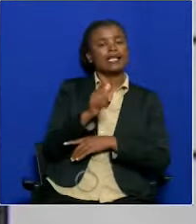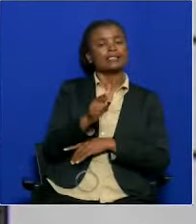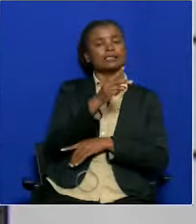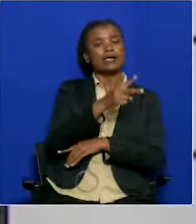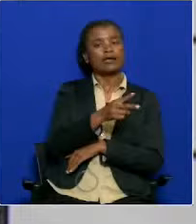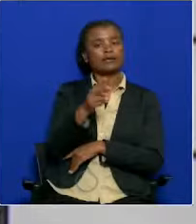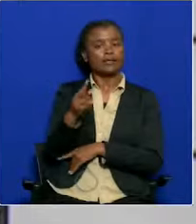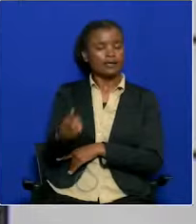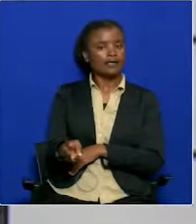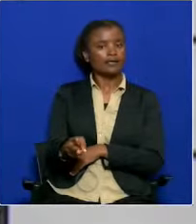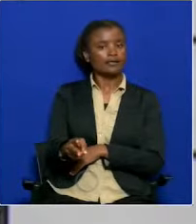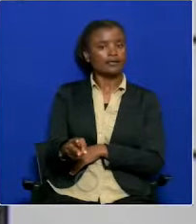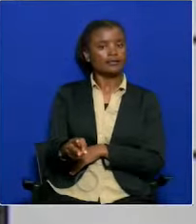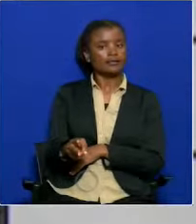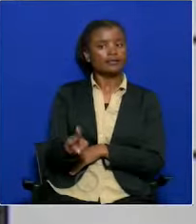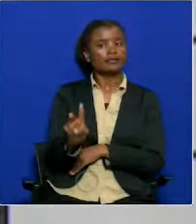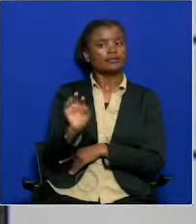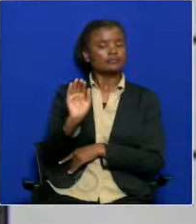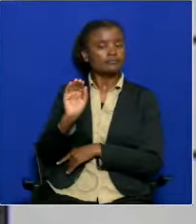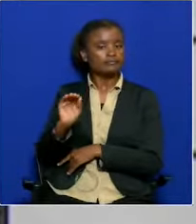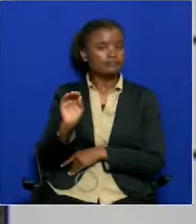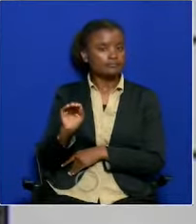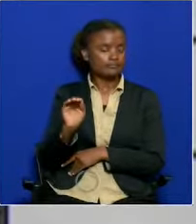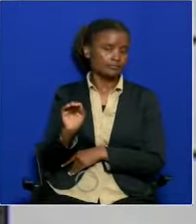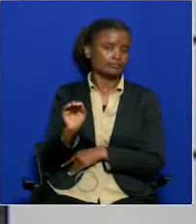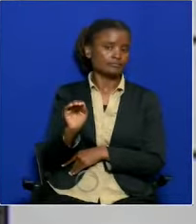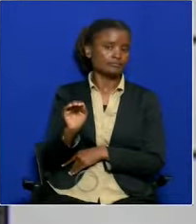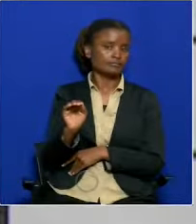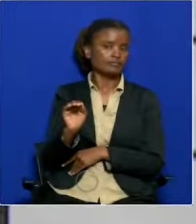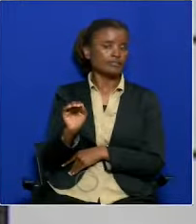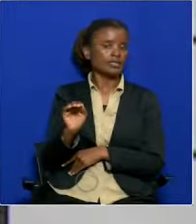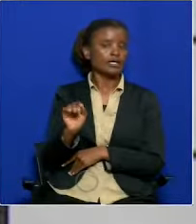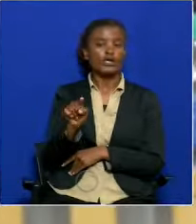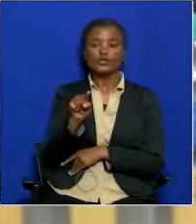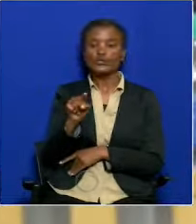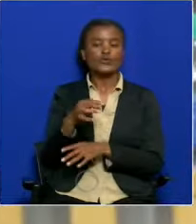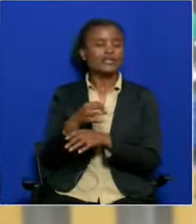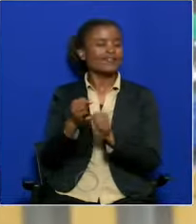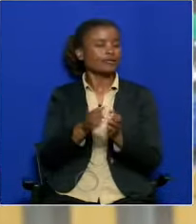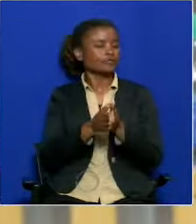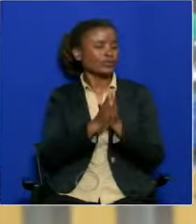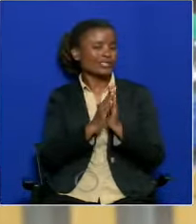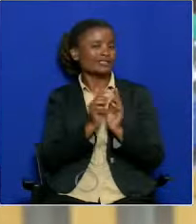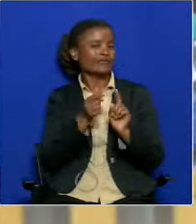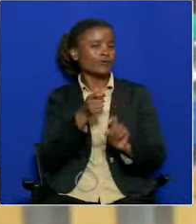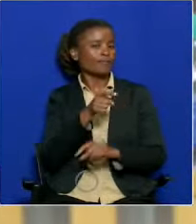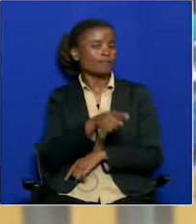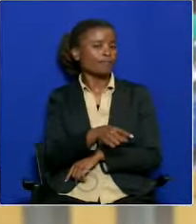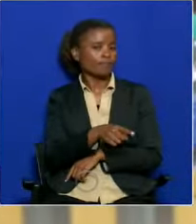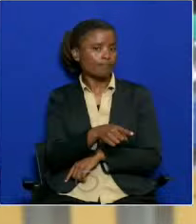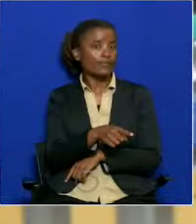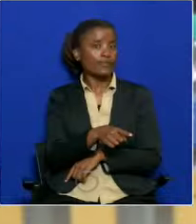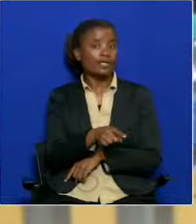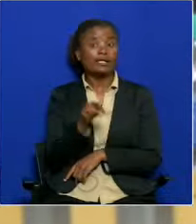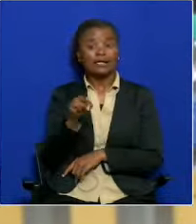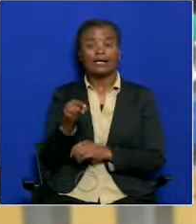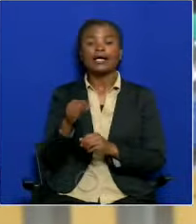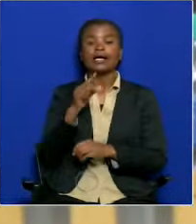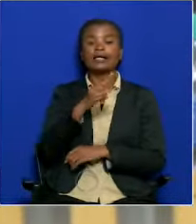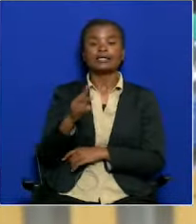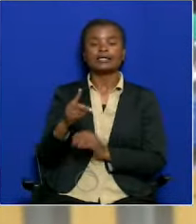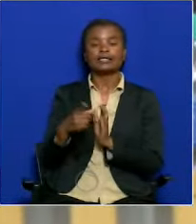without any probing from you or any request from you. He follows up on you on the 18th, let it be what it